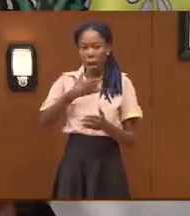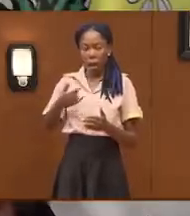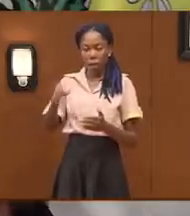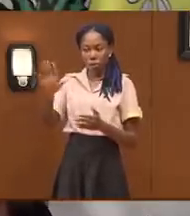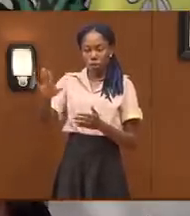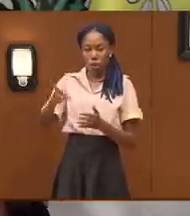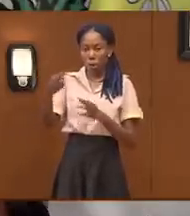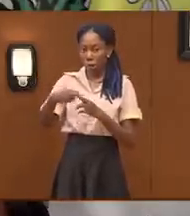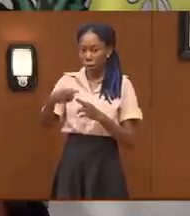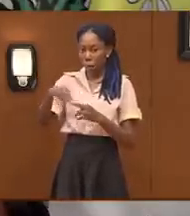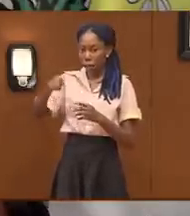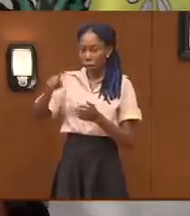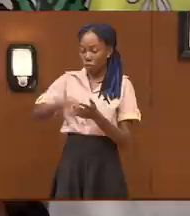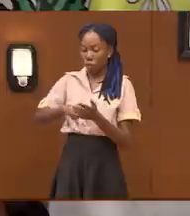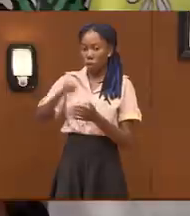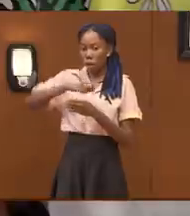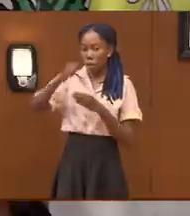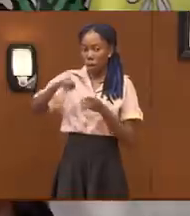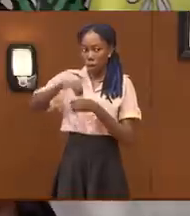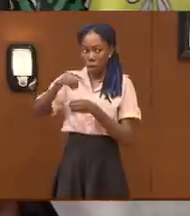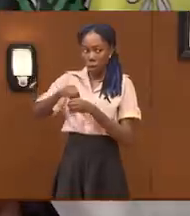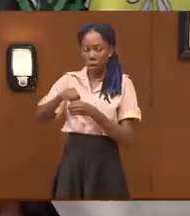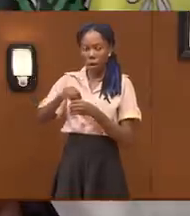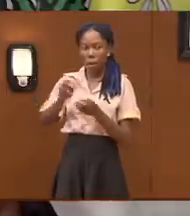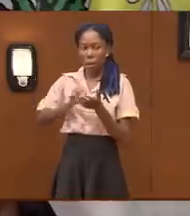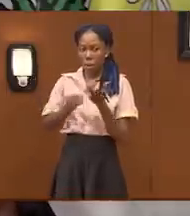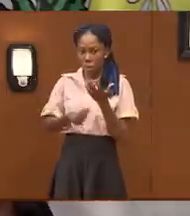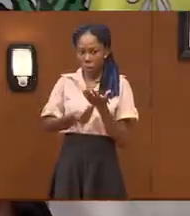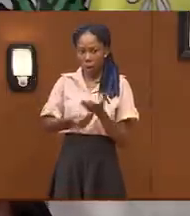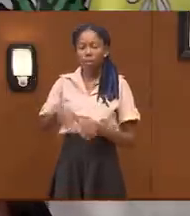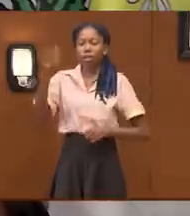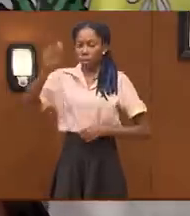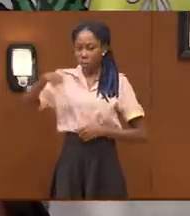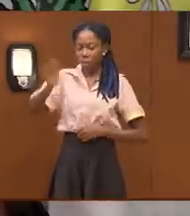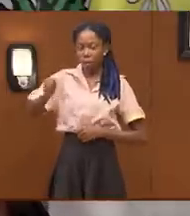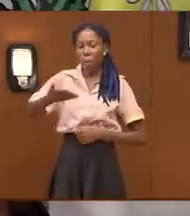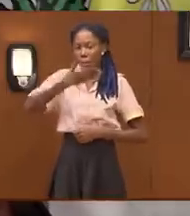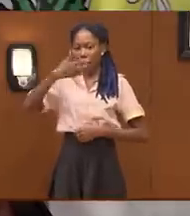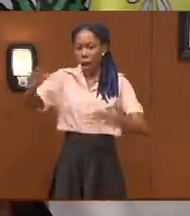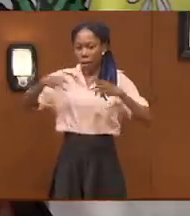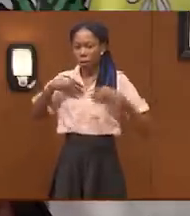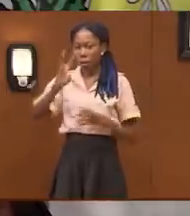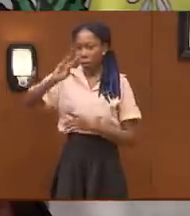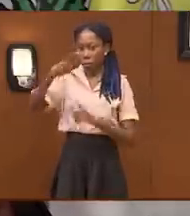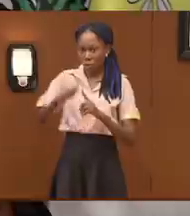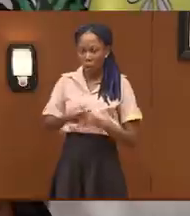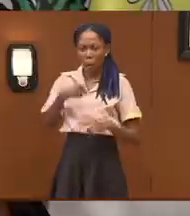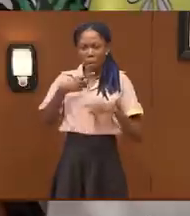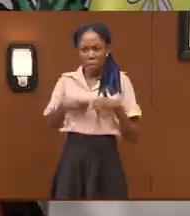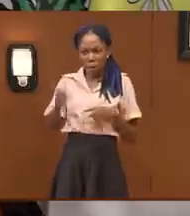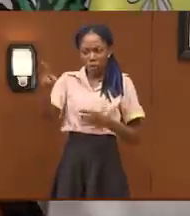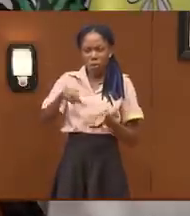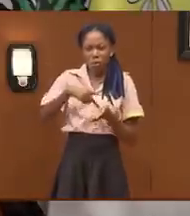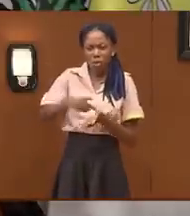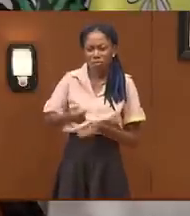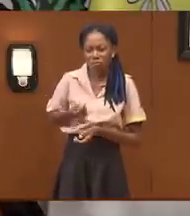to expire in March, you are entitled to that 6 months. Then, because you have been paying in